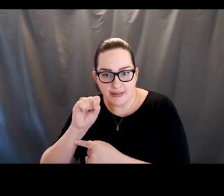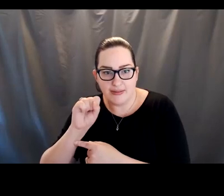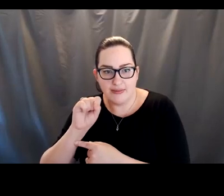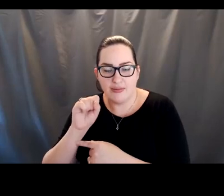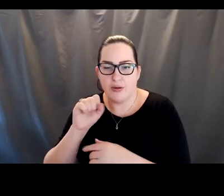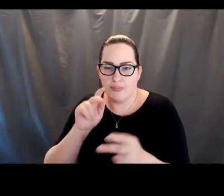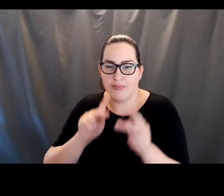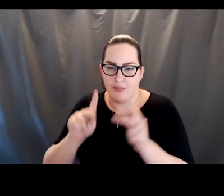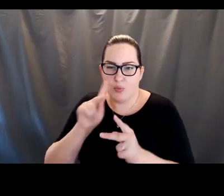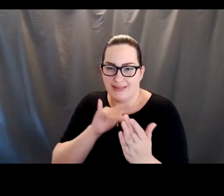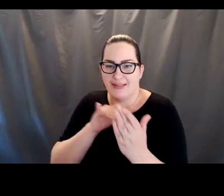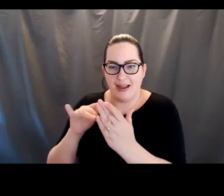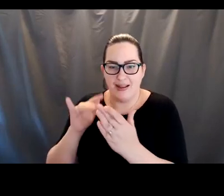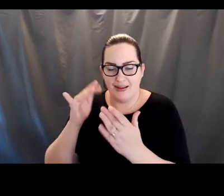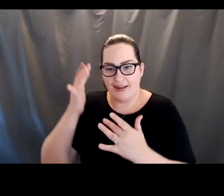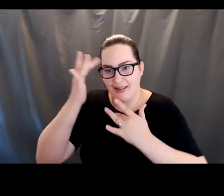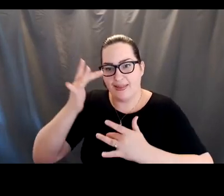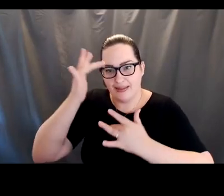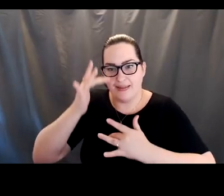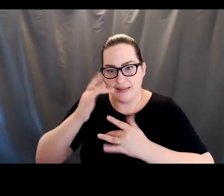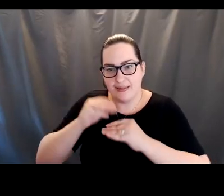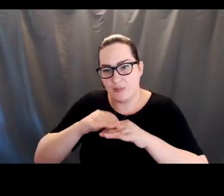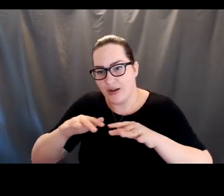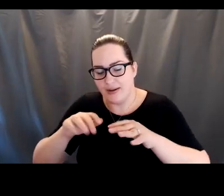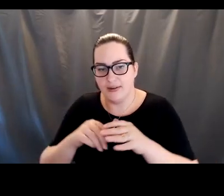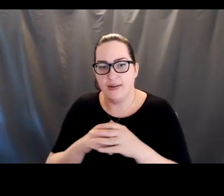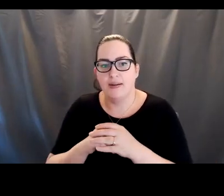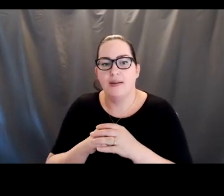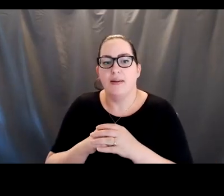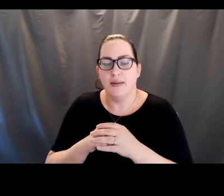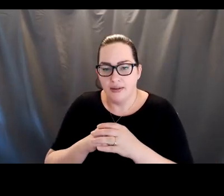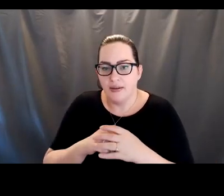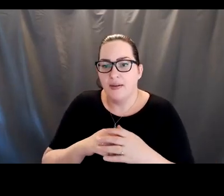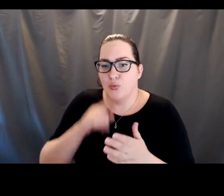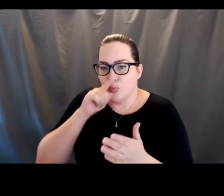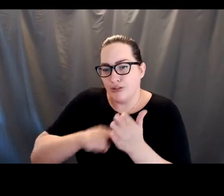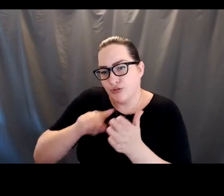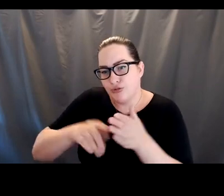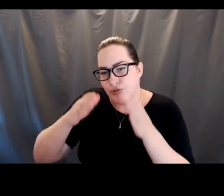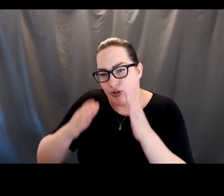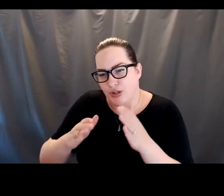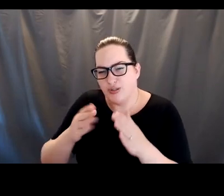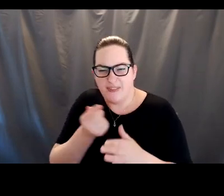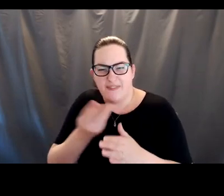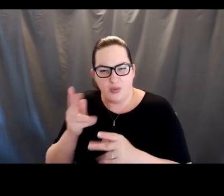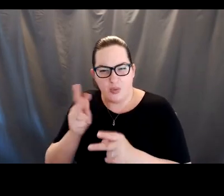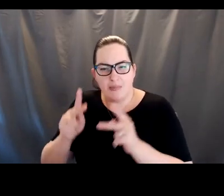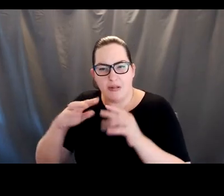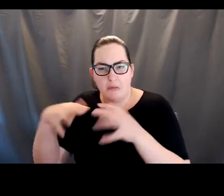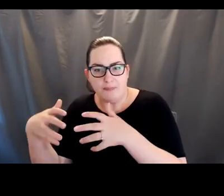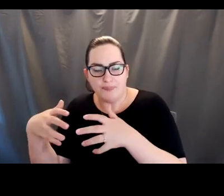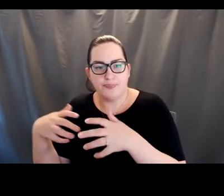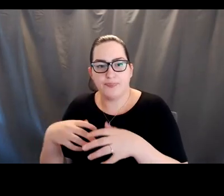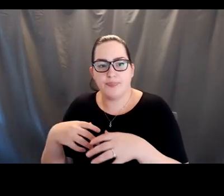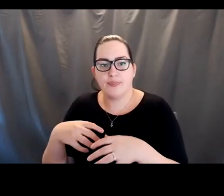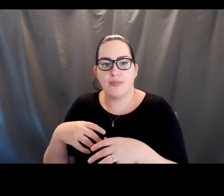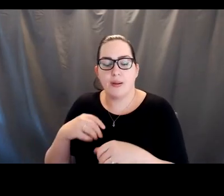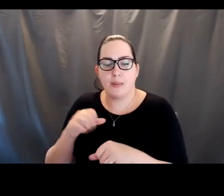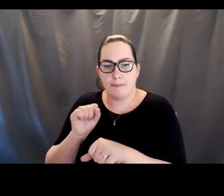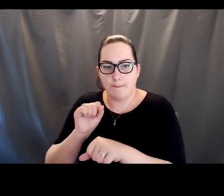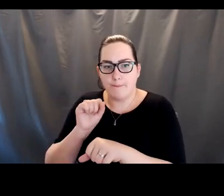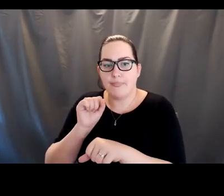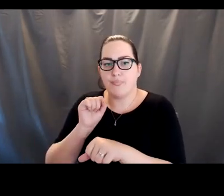it. Researchers, basically. So we had, a few people, and we worked on, I don't know if you've ever heard of a crowd map,